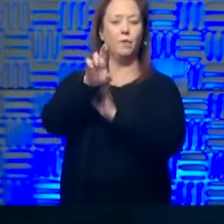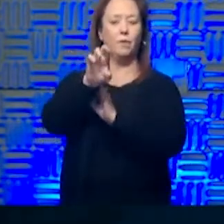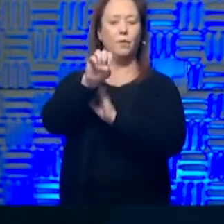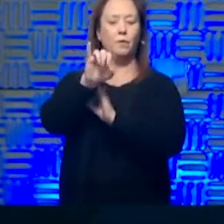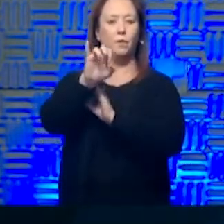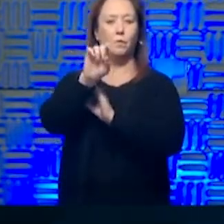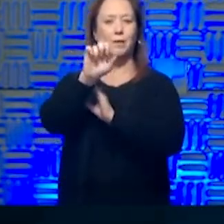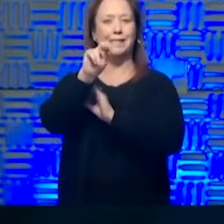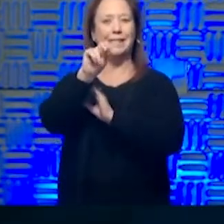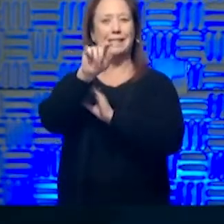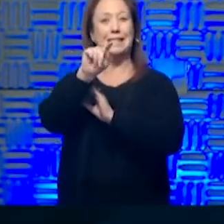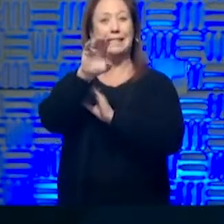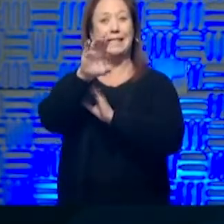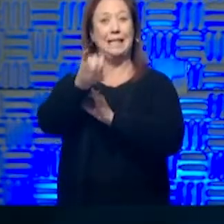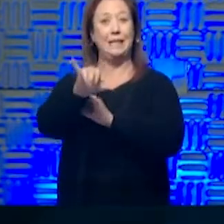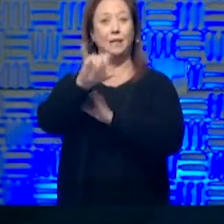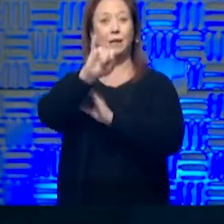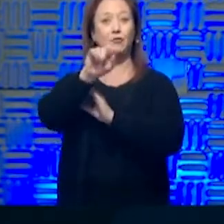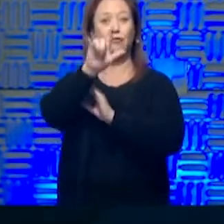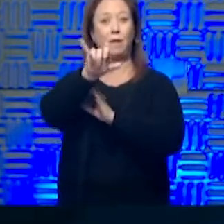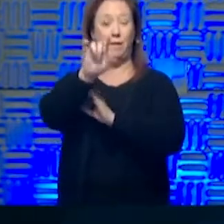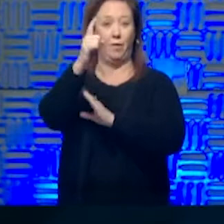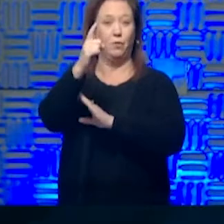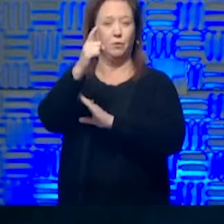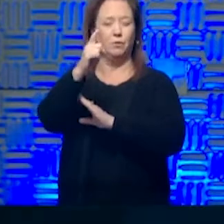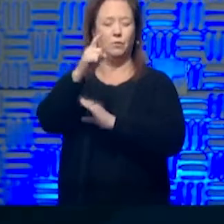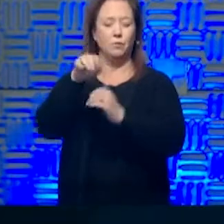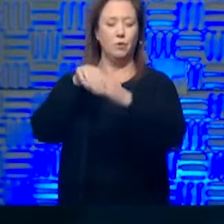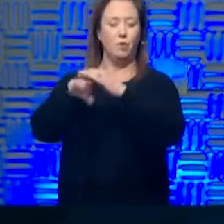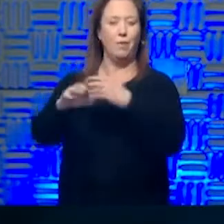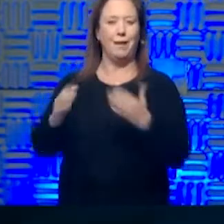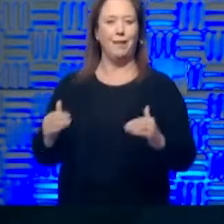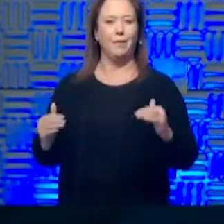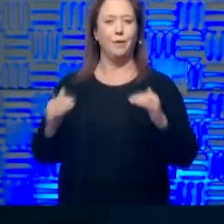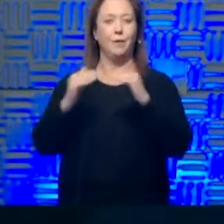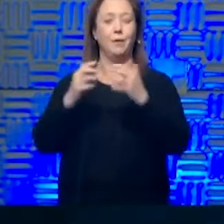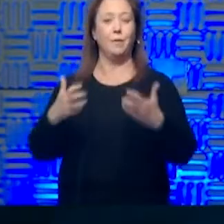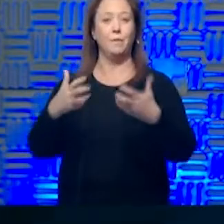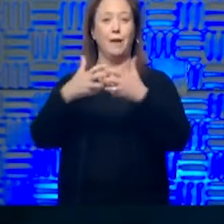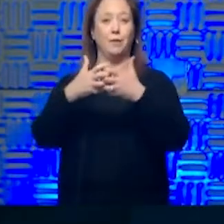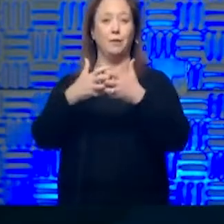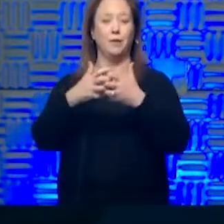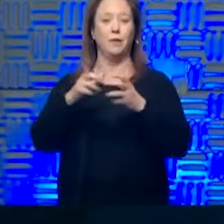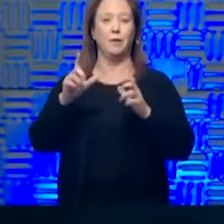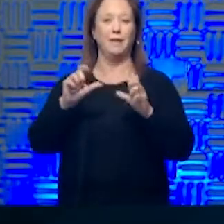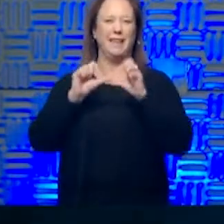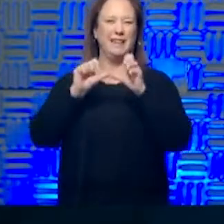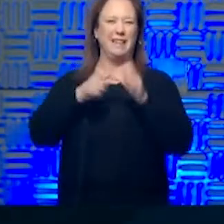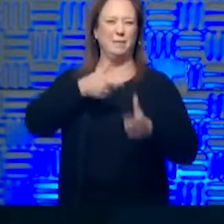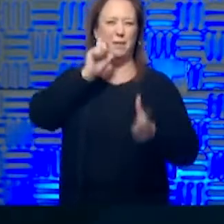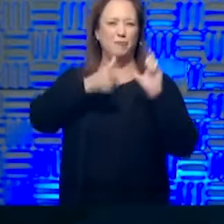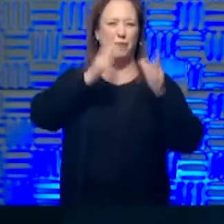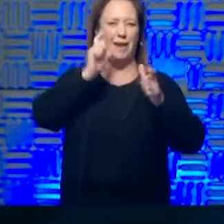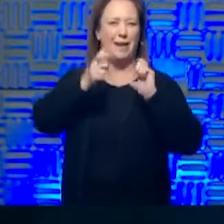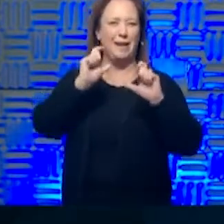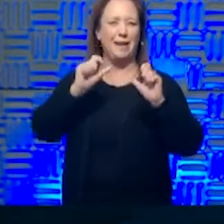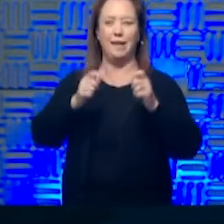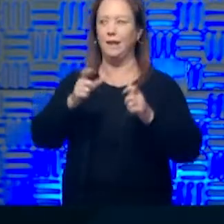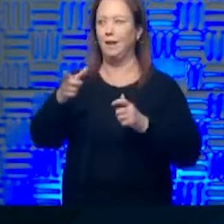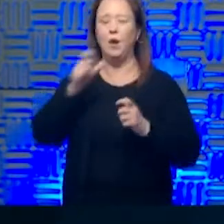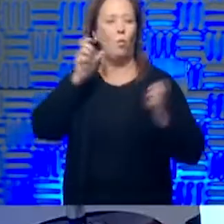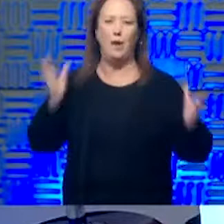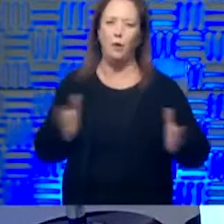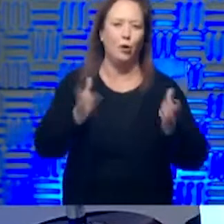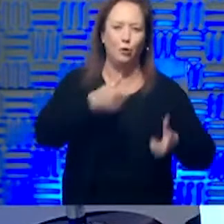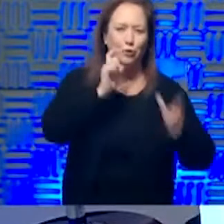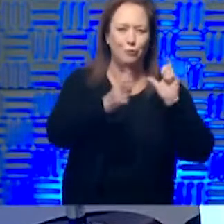on July 1st. Sometimes they just start drinking for the next couple of months. Yeah, We don't encourage